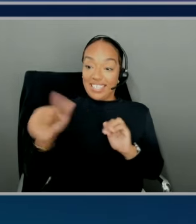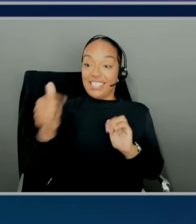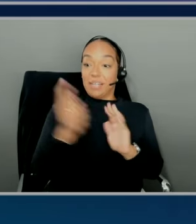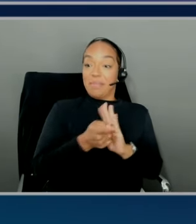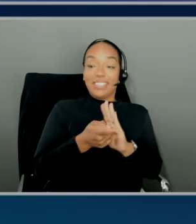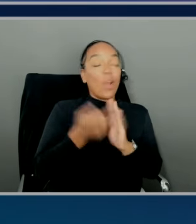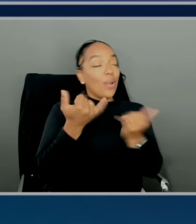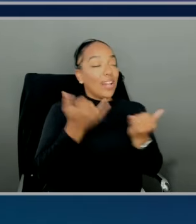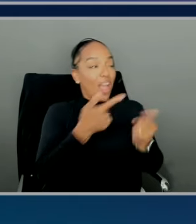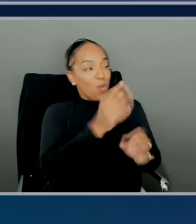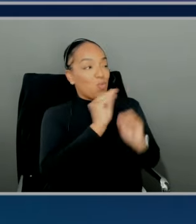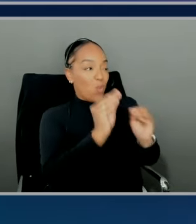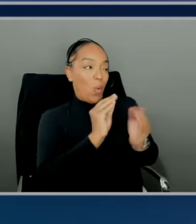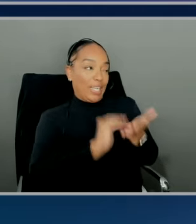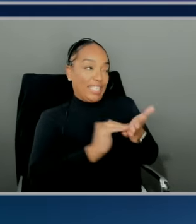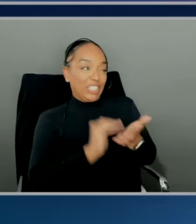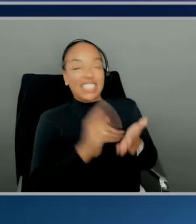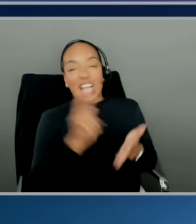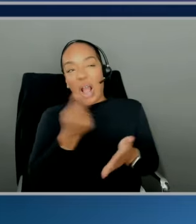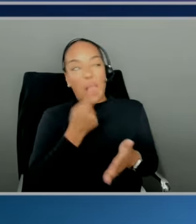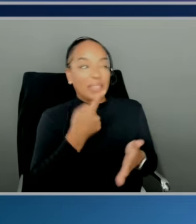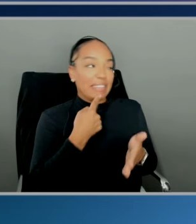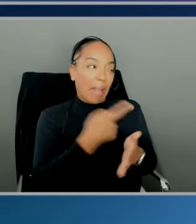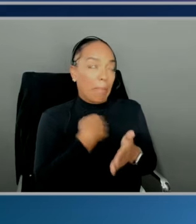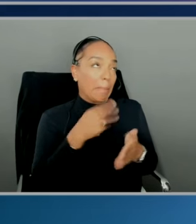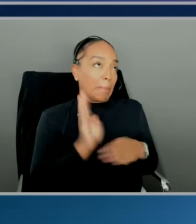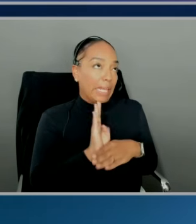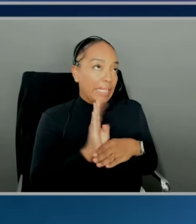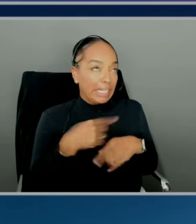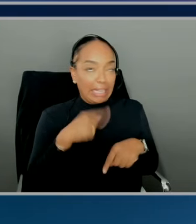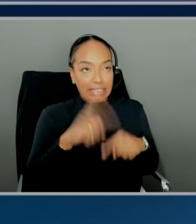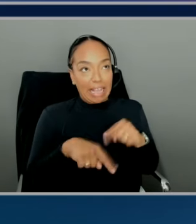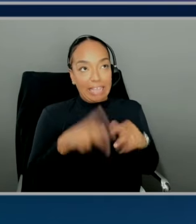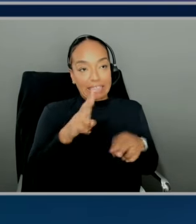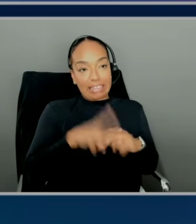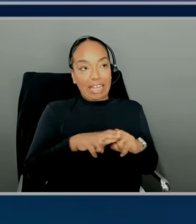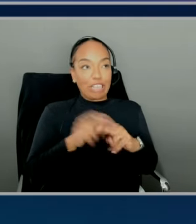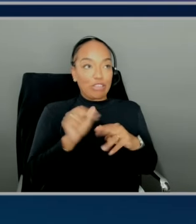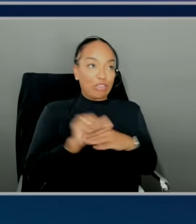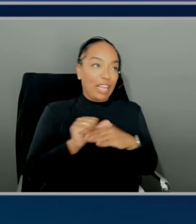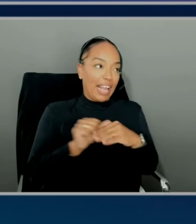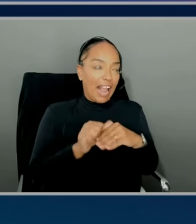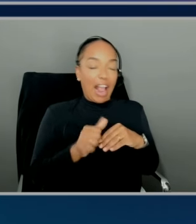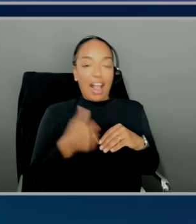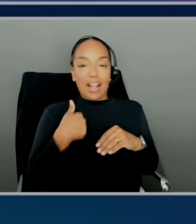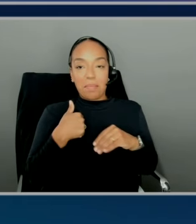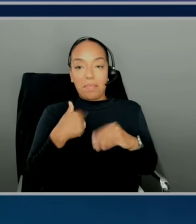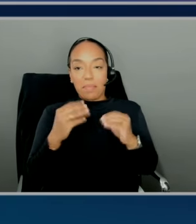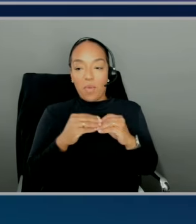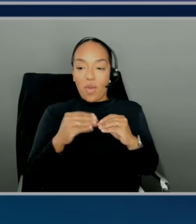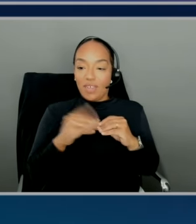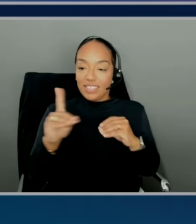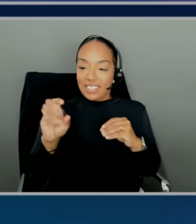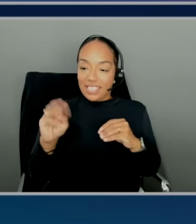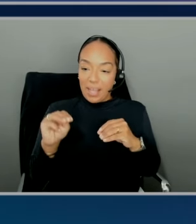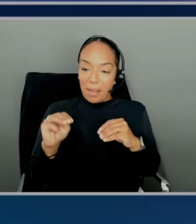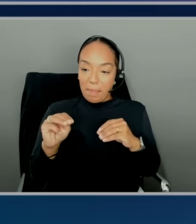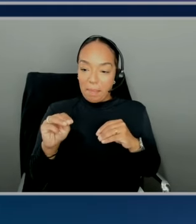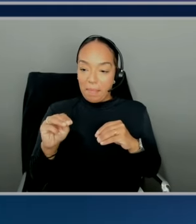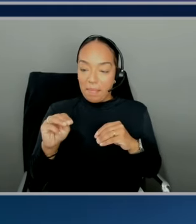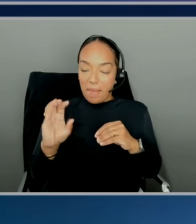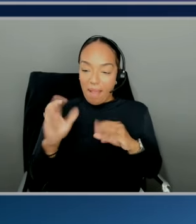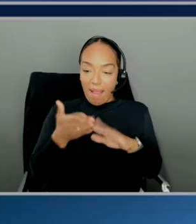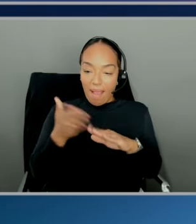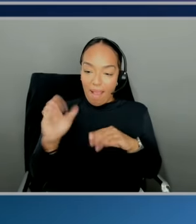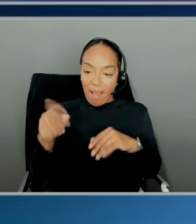got 10 minutes. He's always like, I'm so busy. I can't sit here and train it. No, but I'm more of a DevOps guy. I've worked in DevOps for a long time.